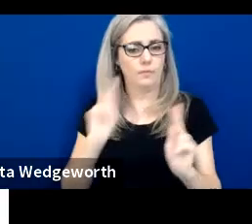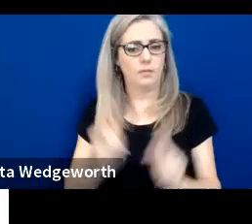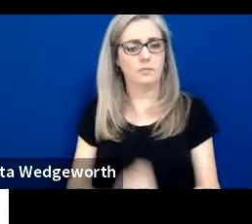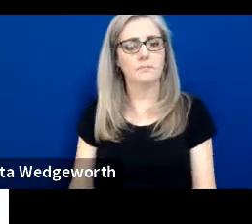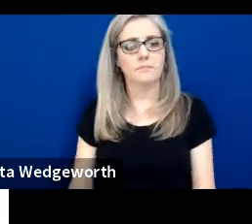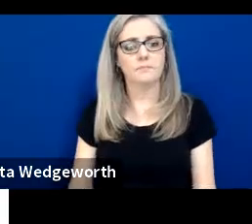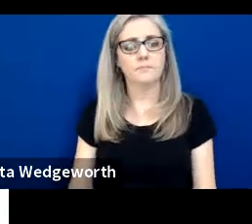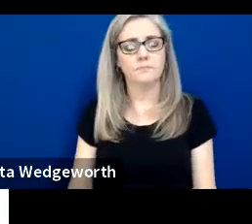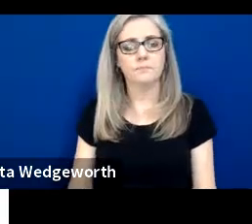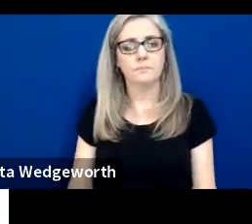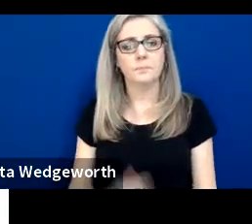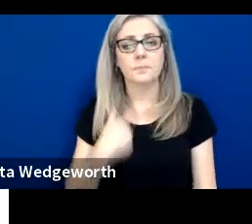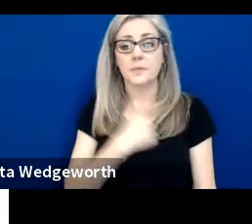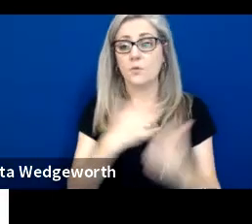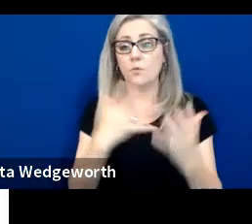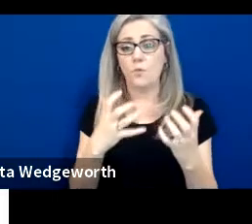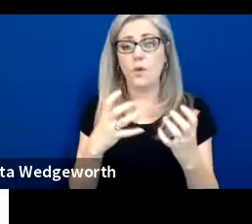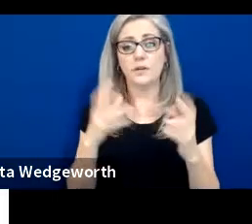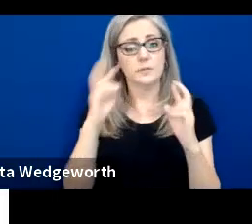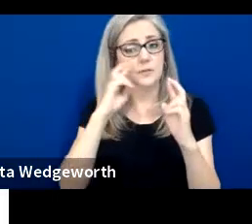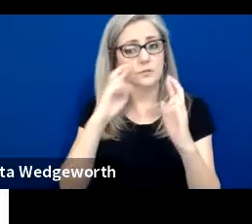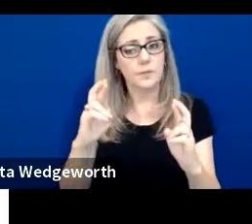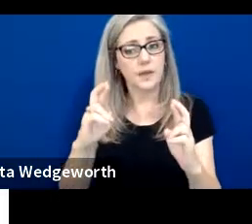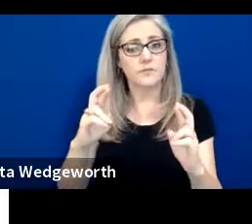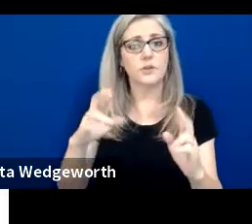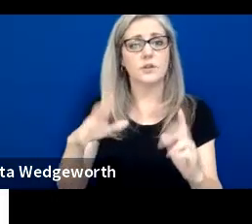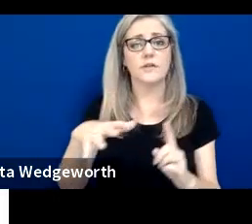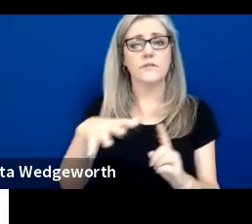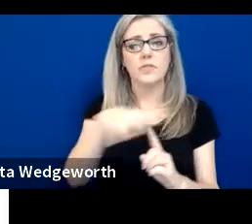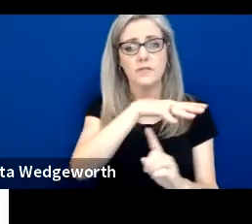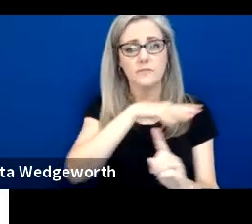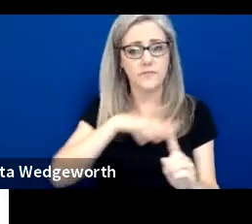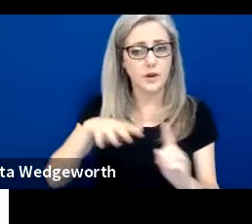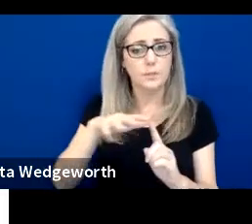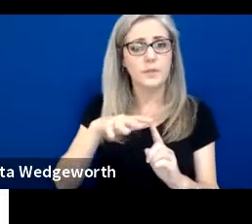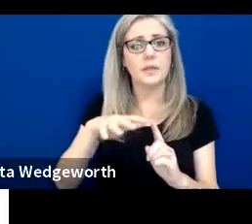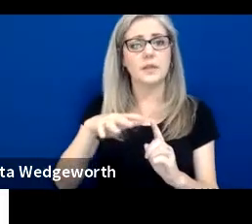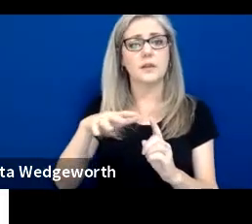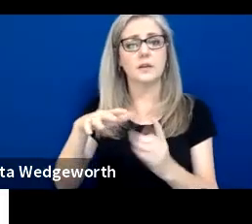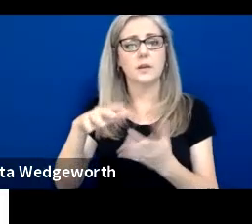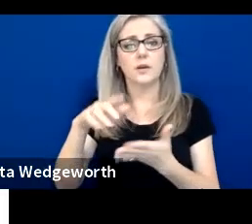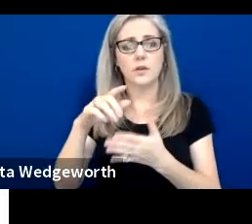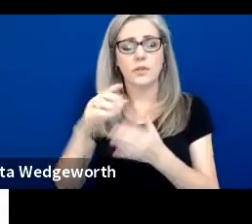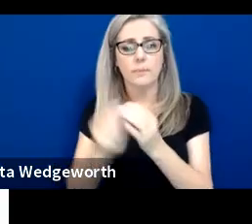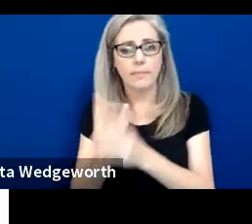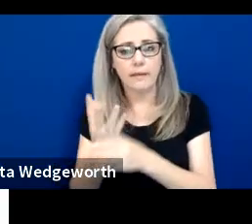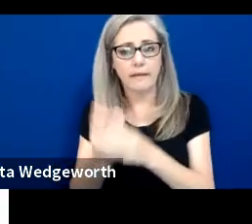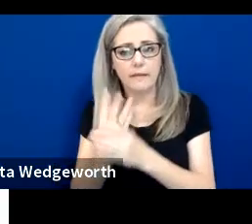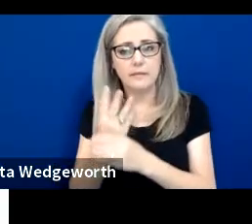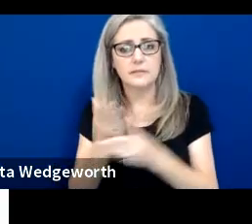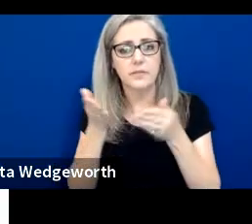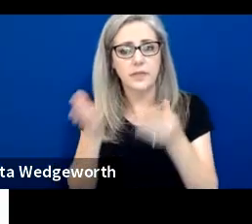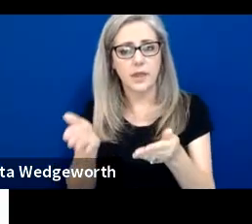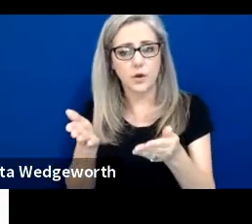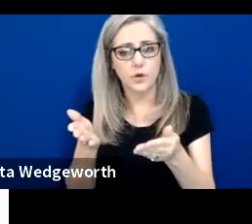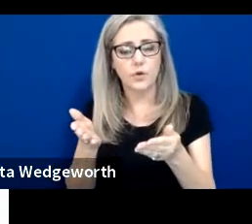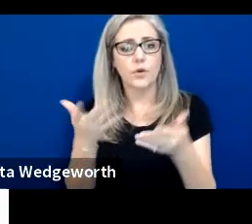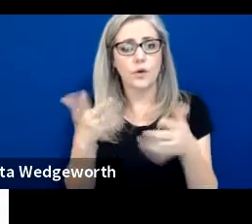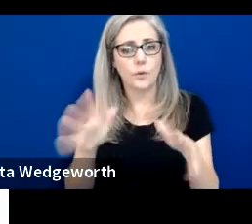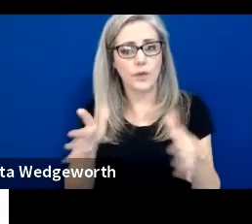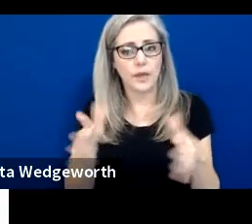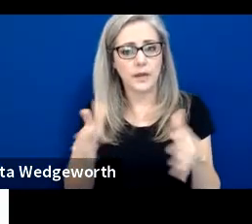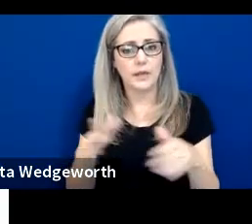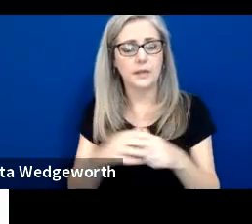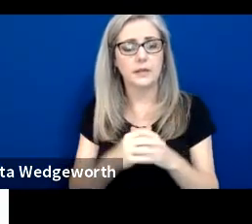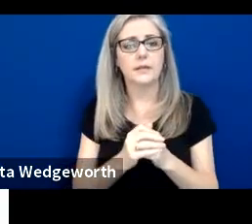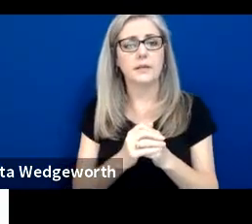We want to be very respectful of the environment, of native vegetation, not use a